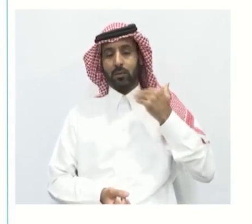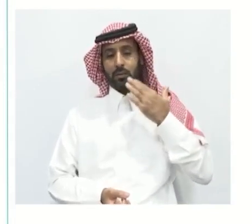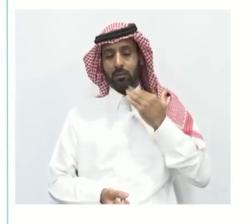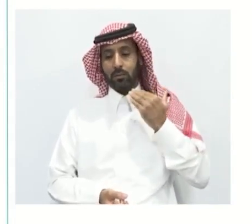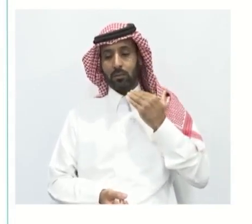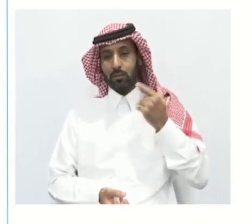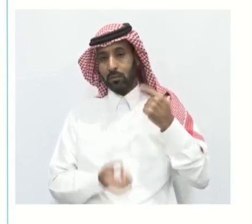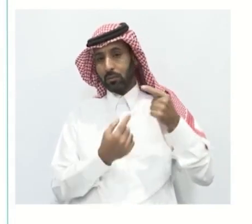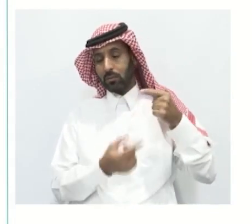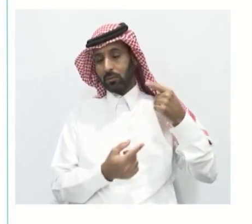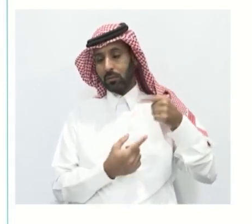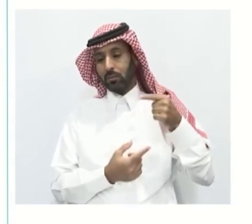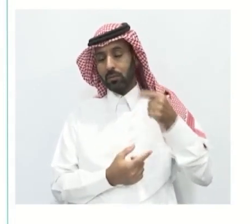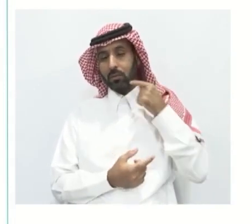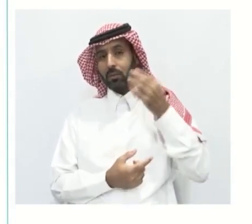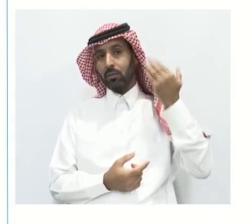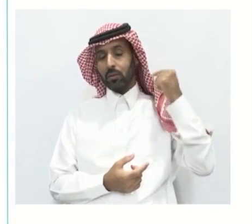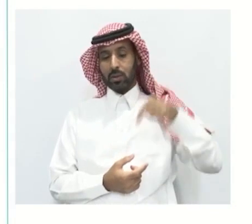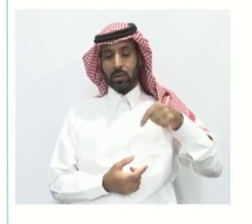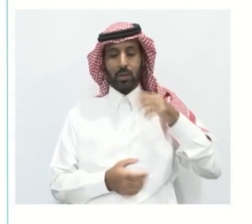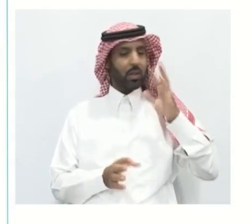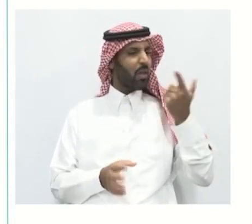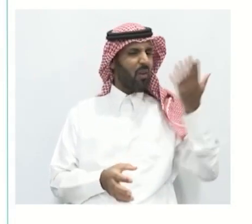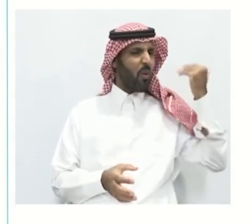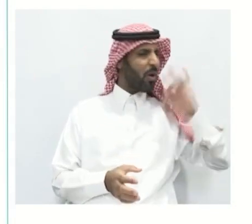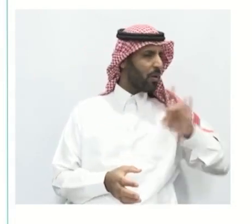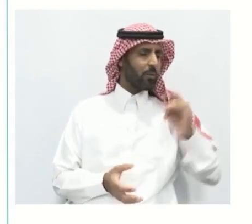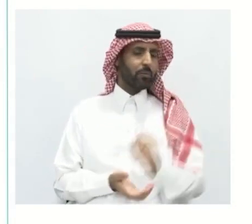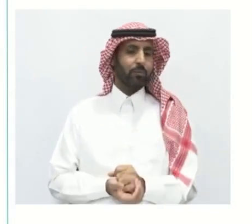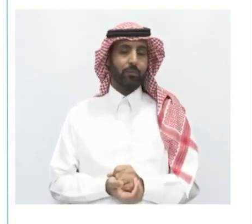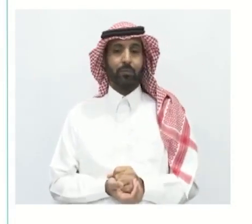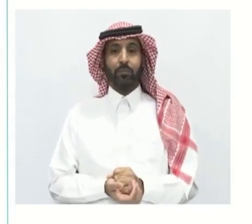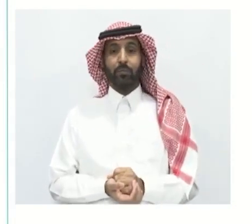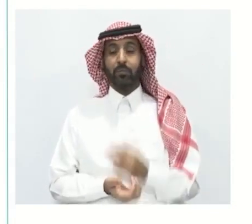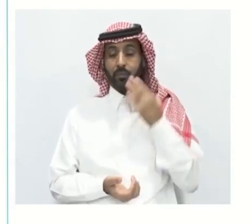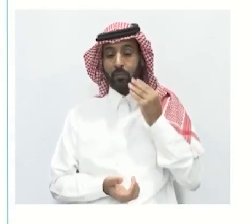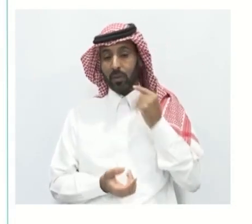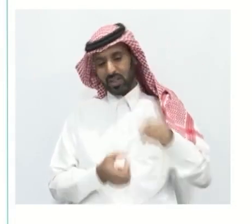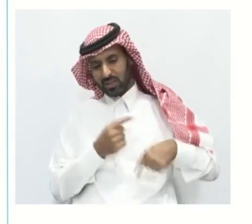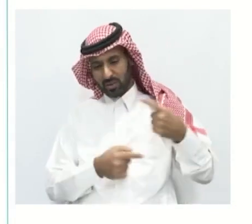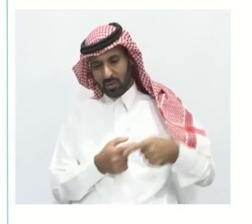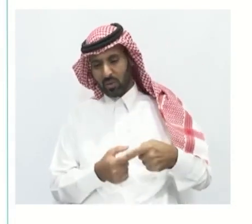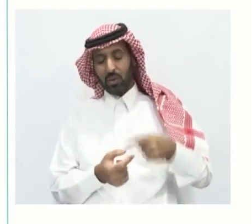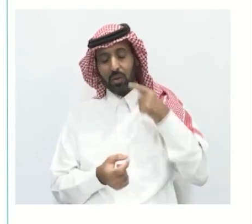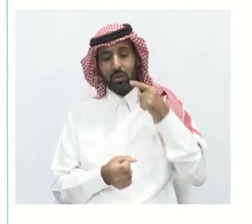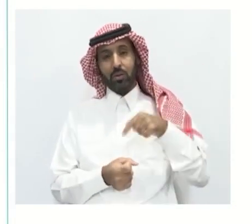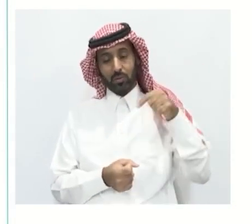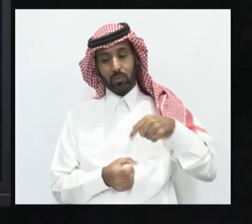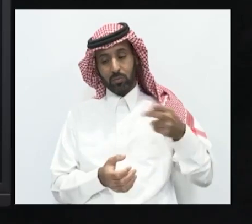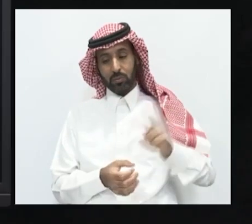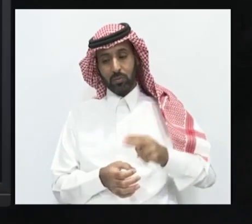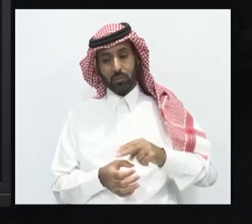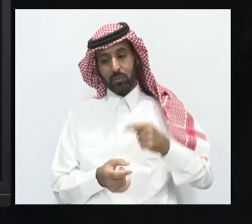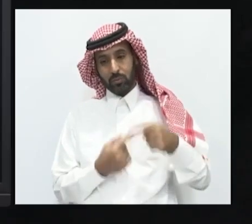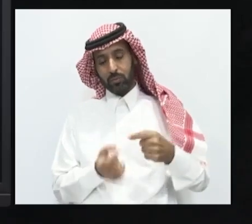but not when we talk about past states. If you're talking about habits, you can choose either used